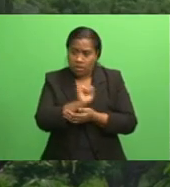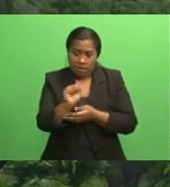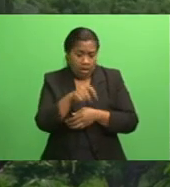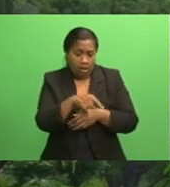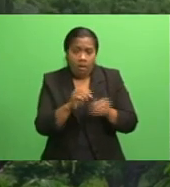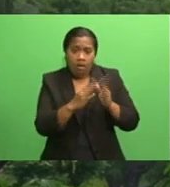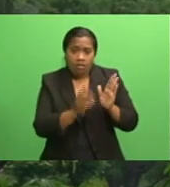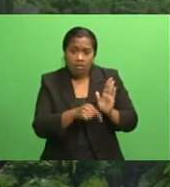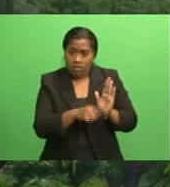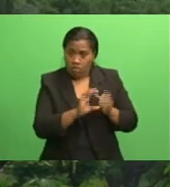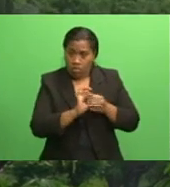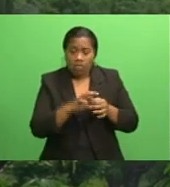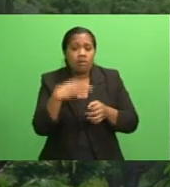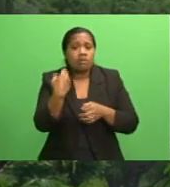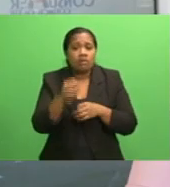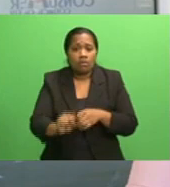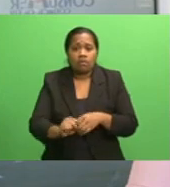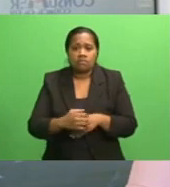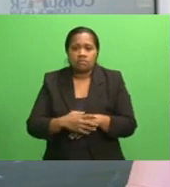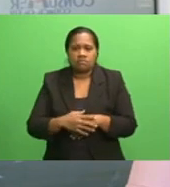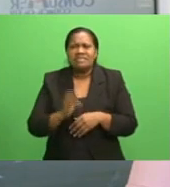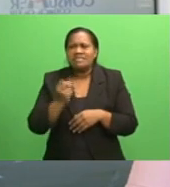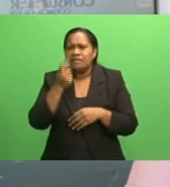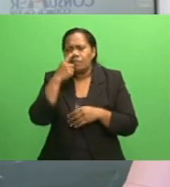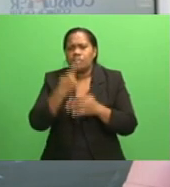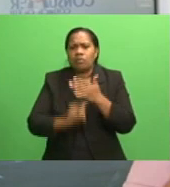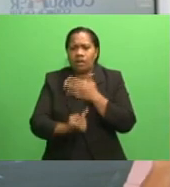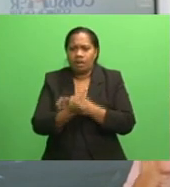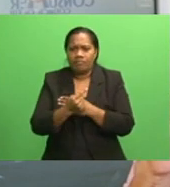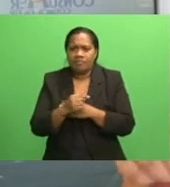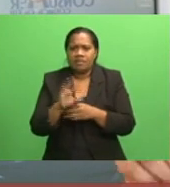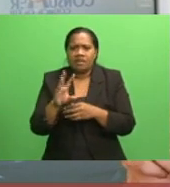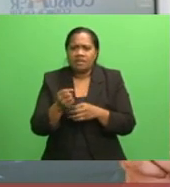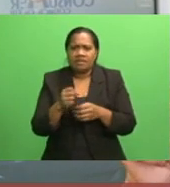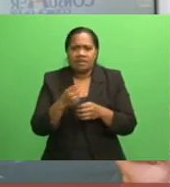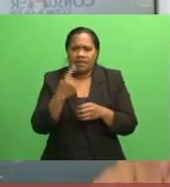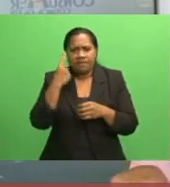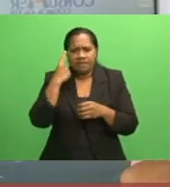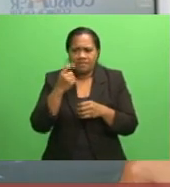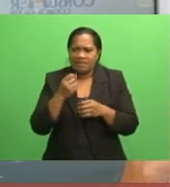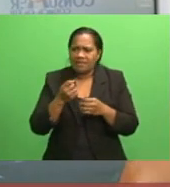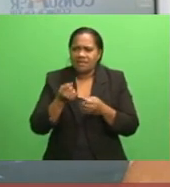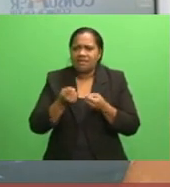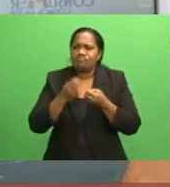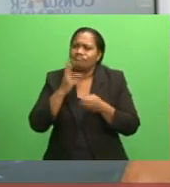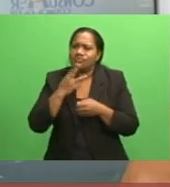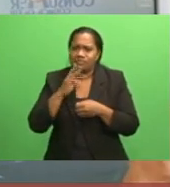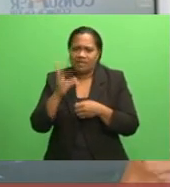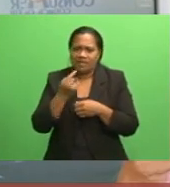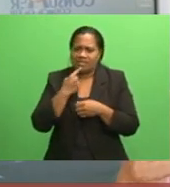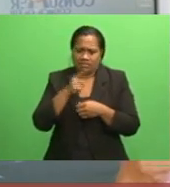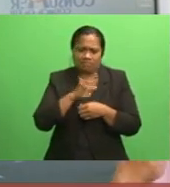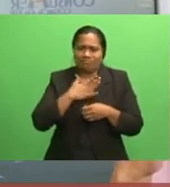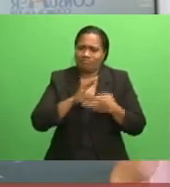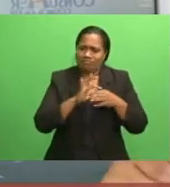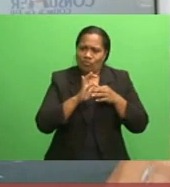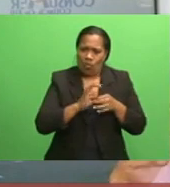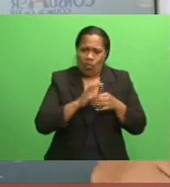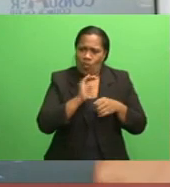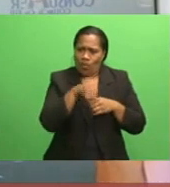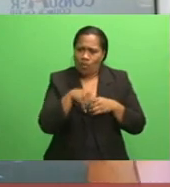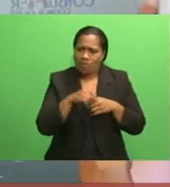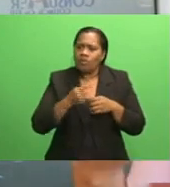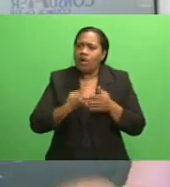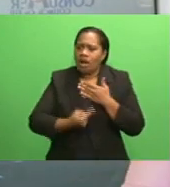have cases where people are posing like caretakers. They are showing properties and taking deposits, whereas actually